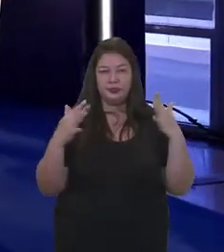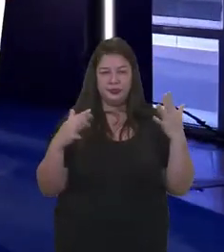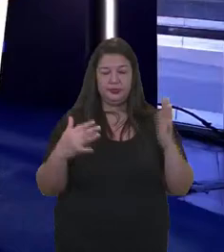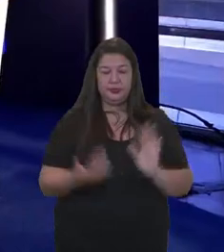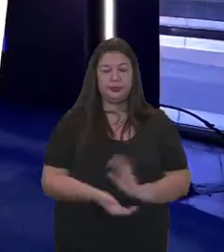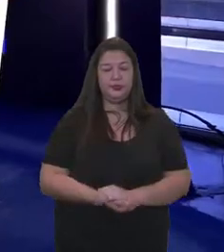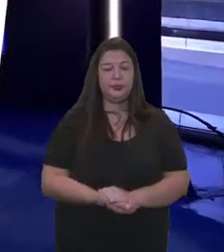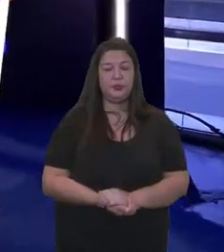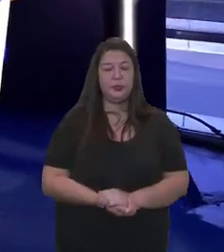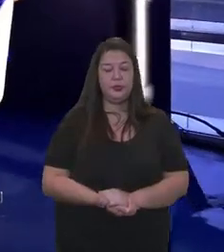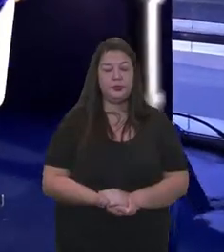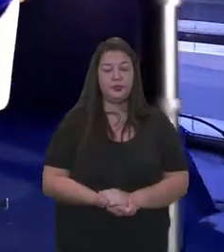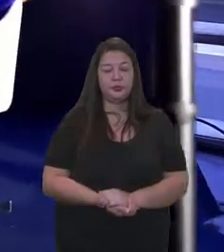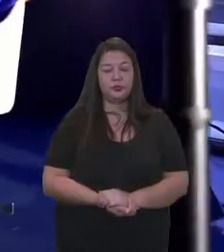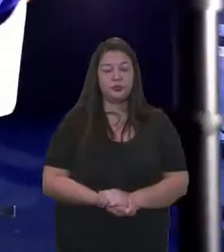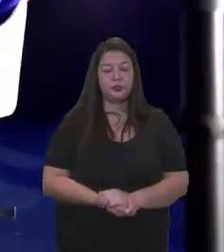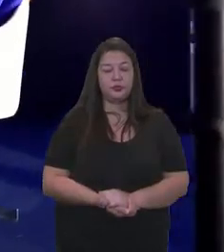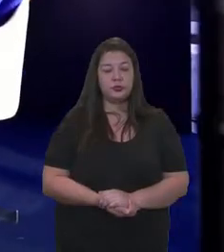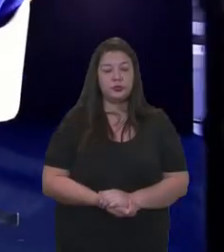Tim.